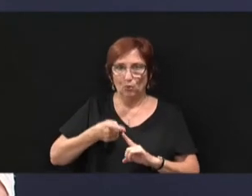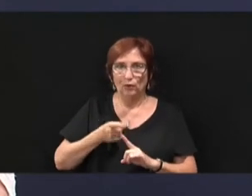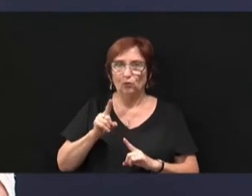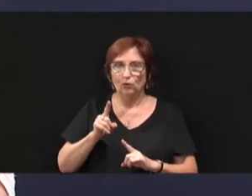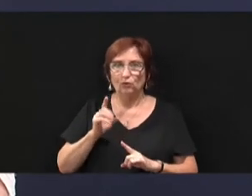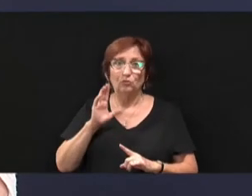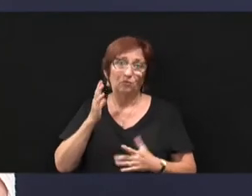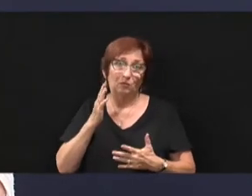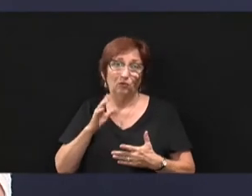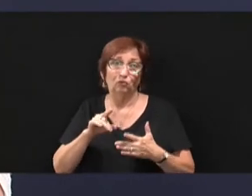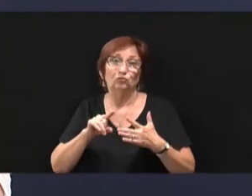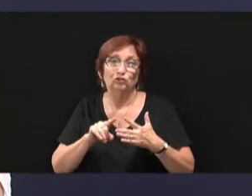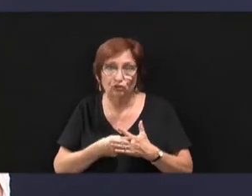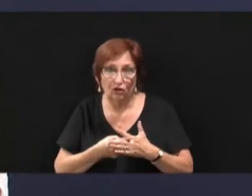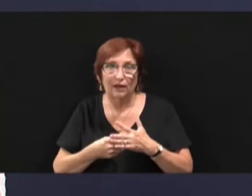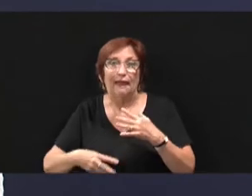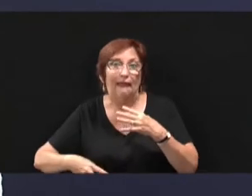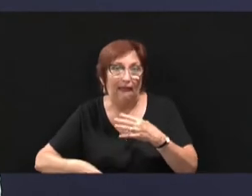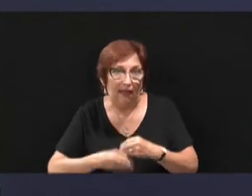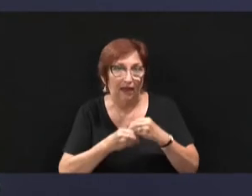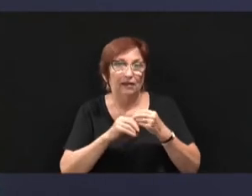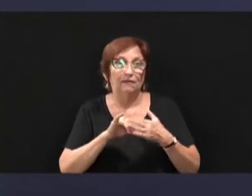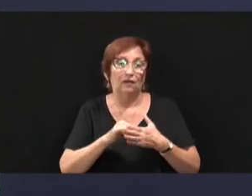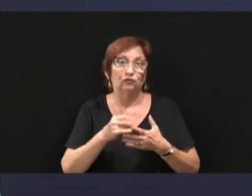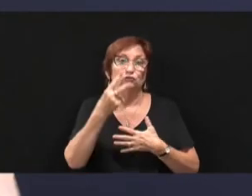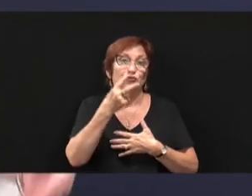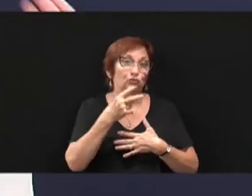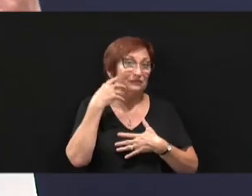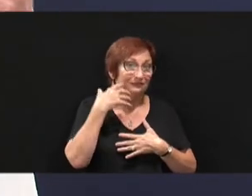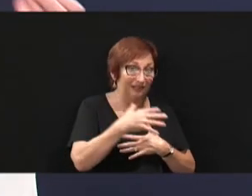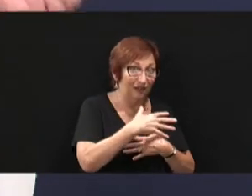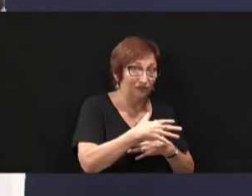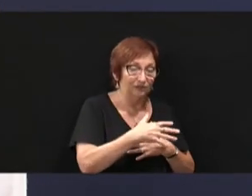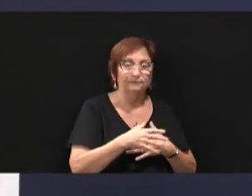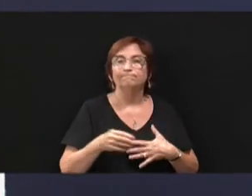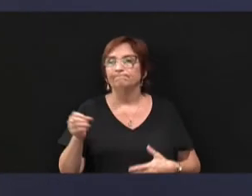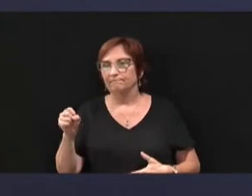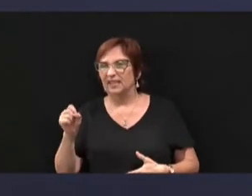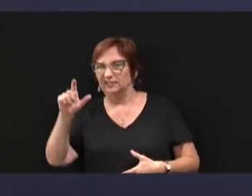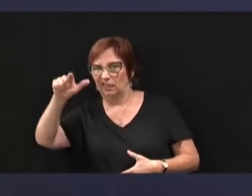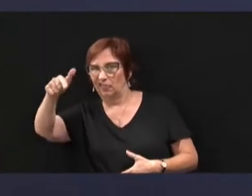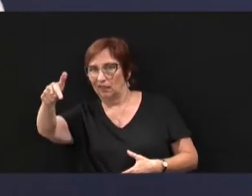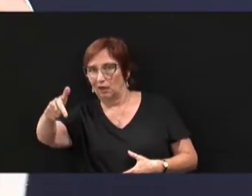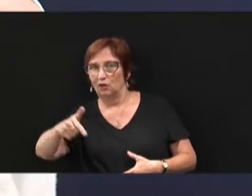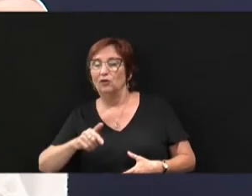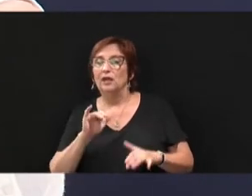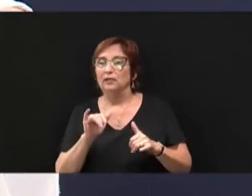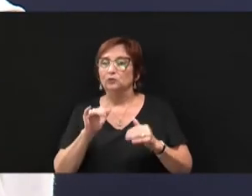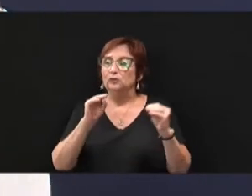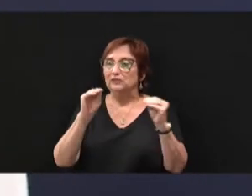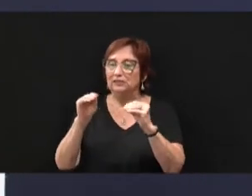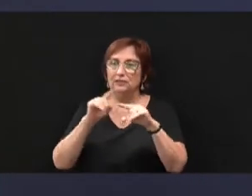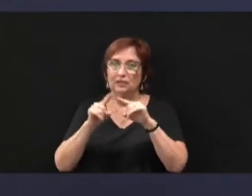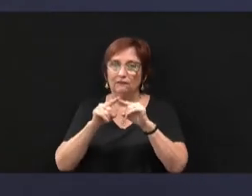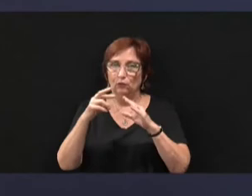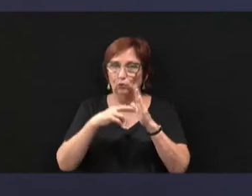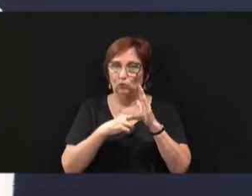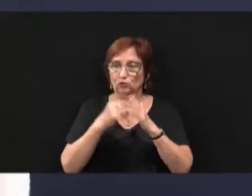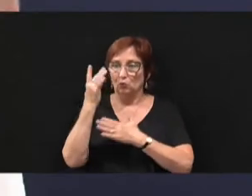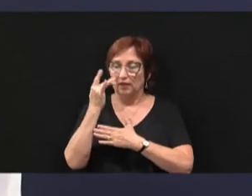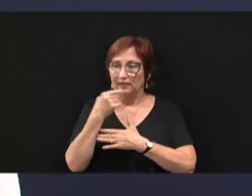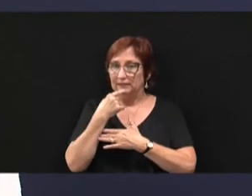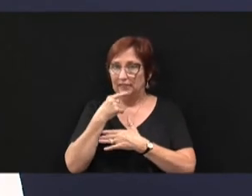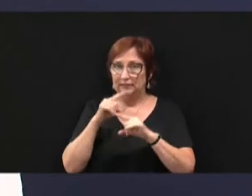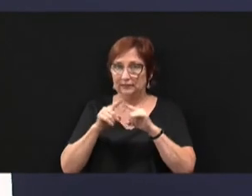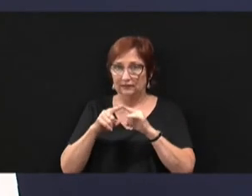start? Yes. Okay. Excellent. Yes. We're just starting. As we teach you the different rules that go with why they say different